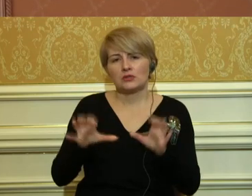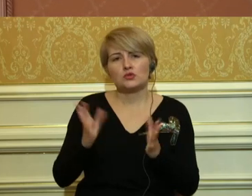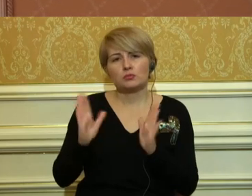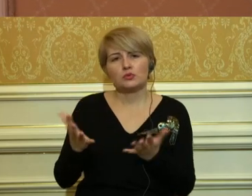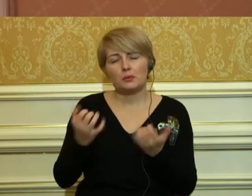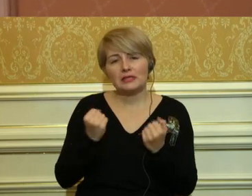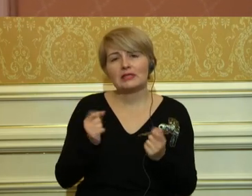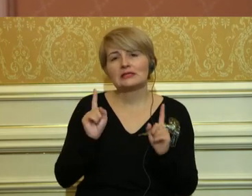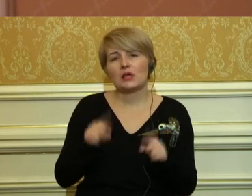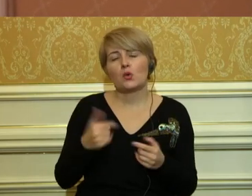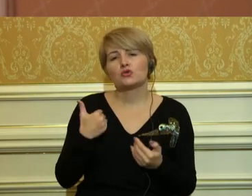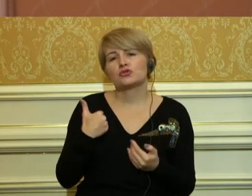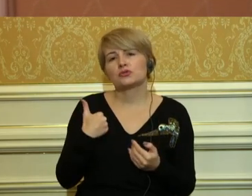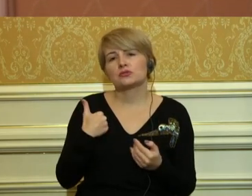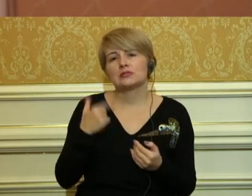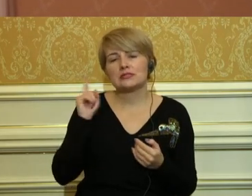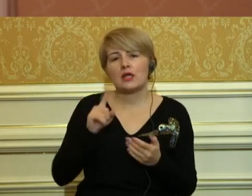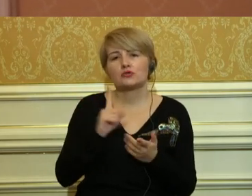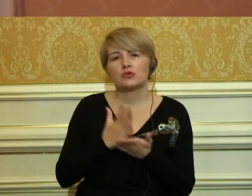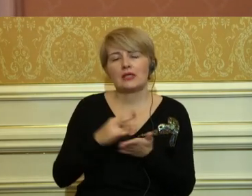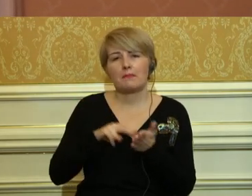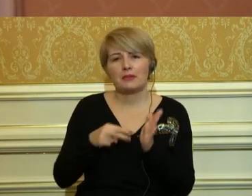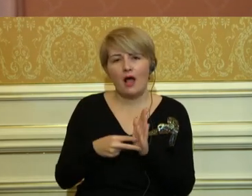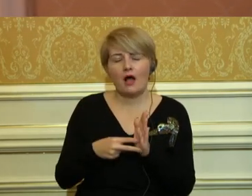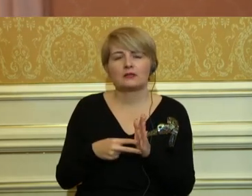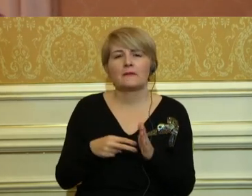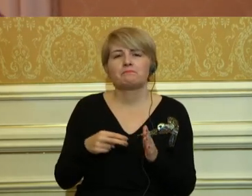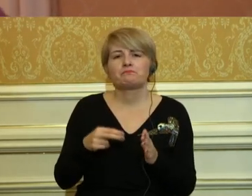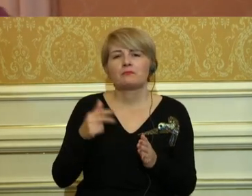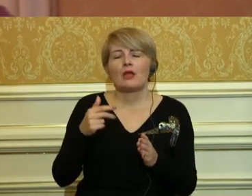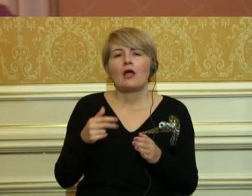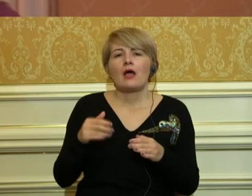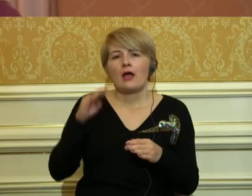it? it would be interesting to know when it will be the